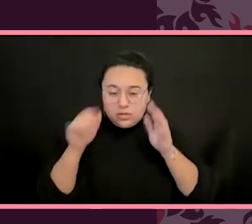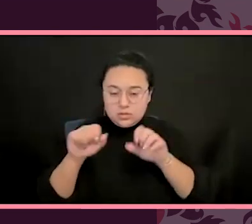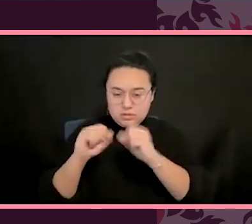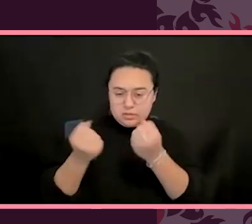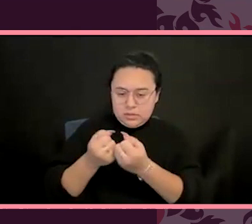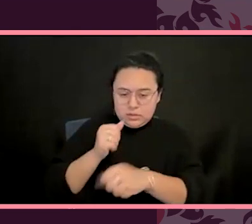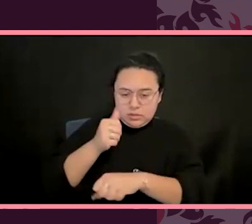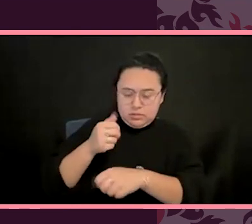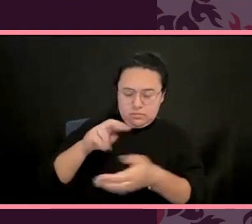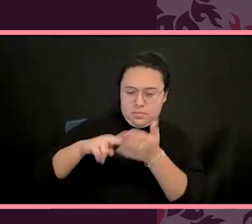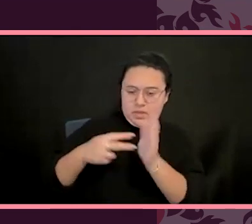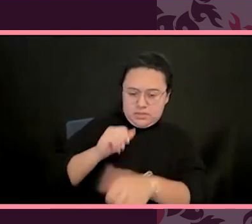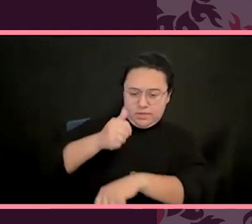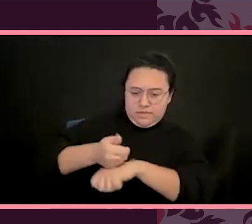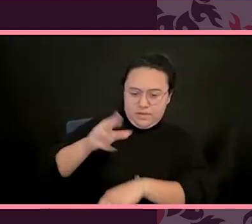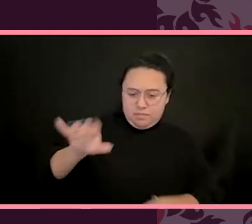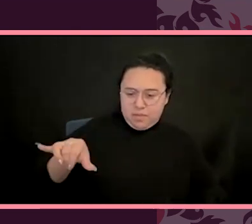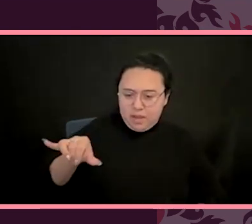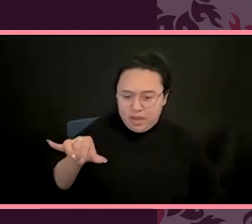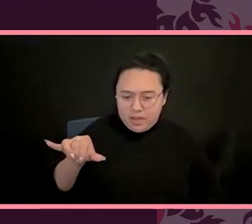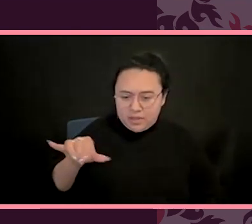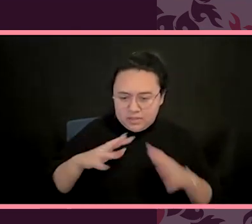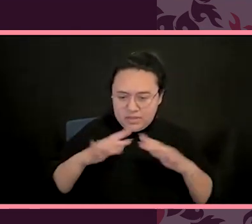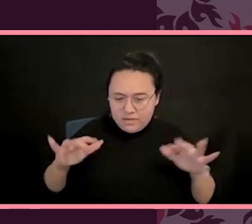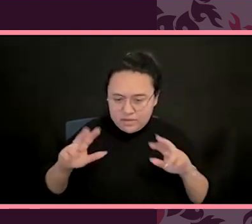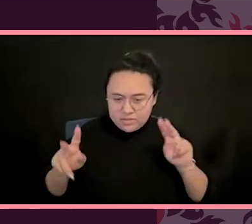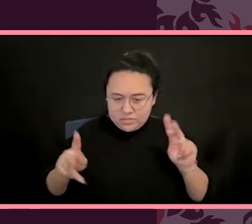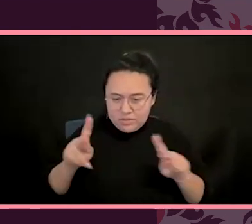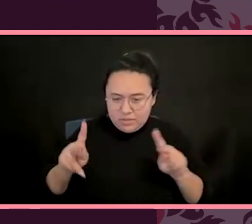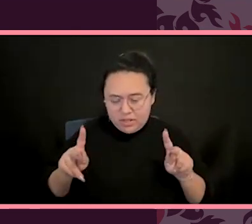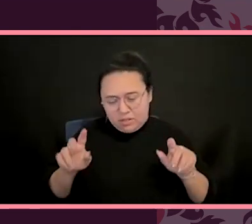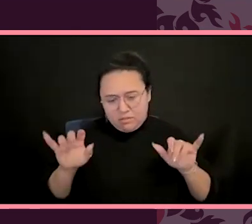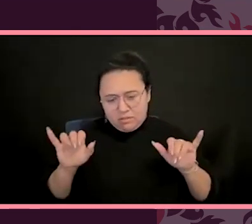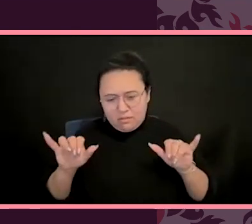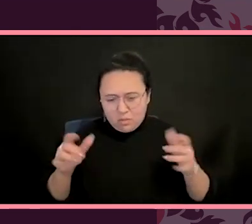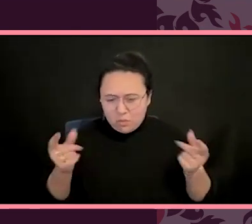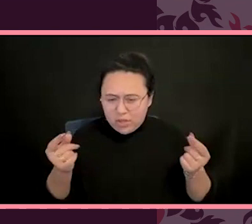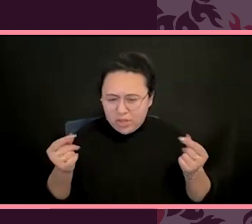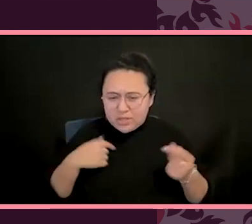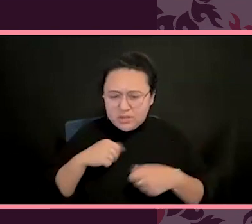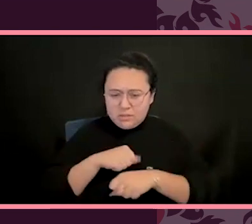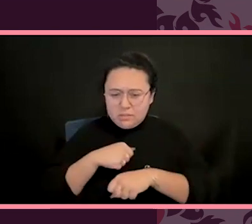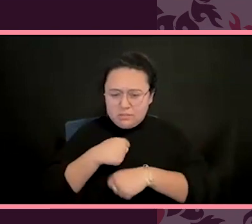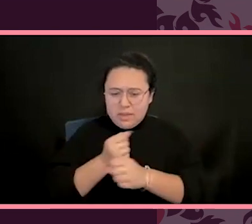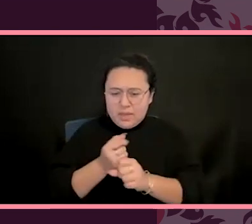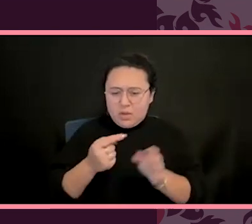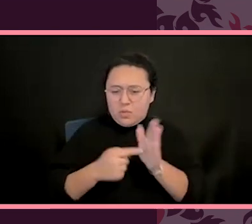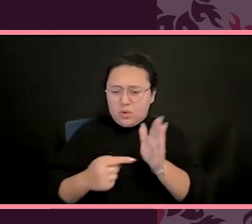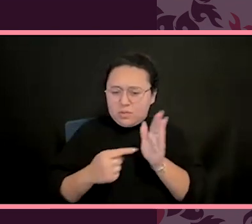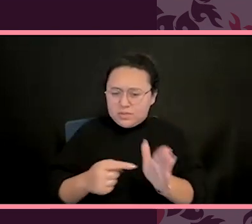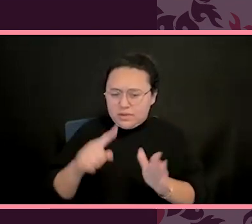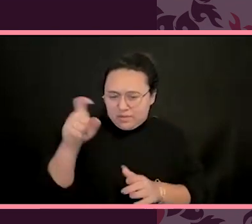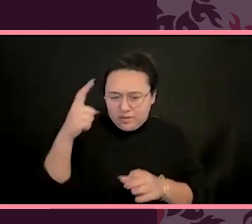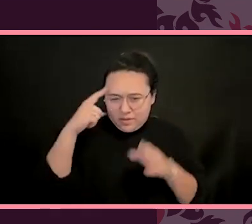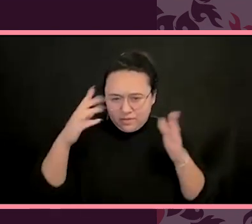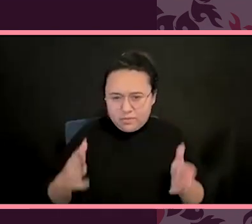society was meant to be founded by a diverse set of people creating a representative government. Somebody